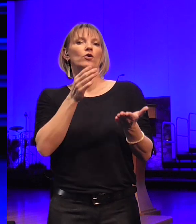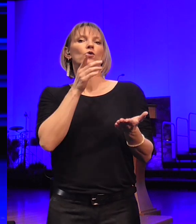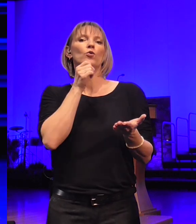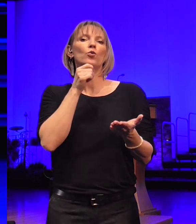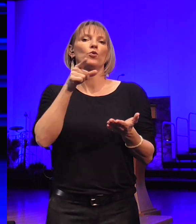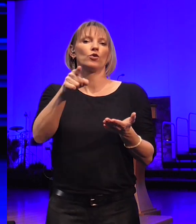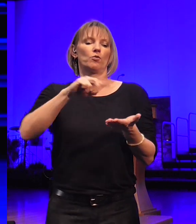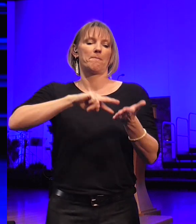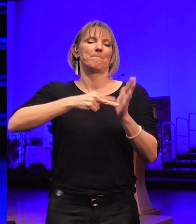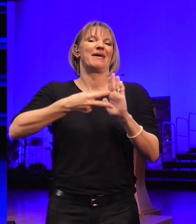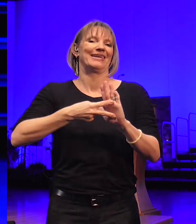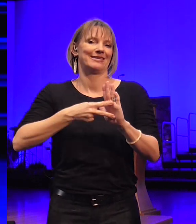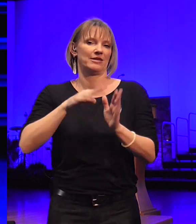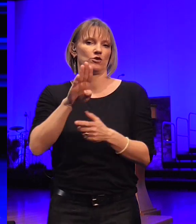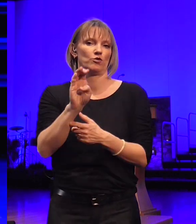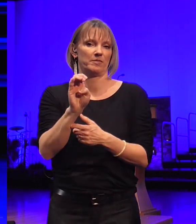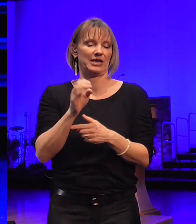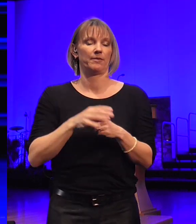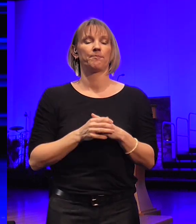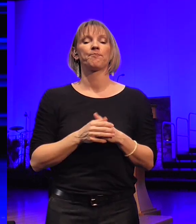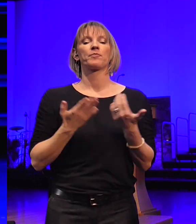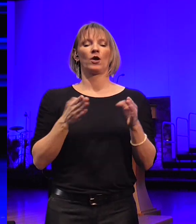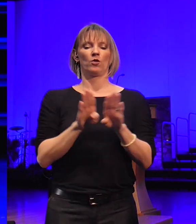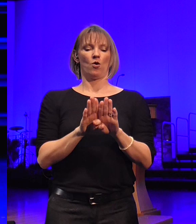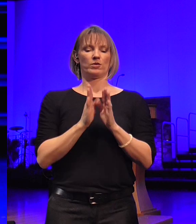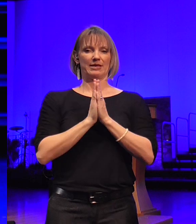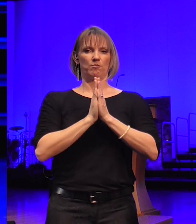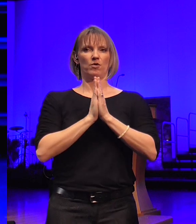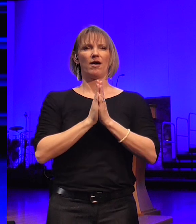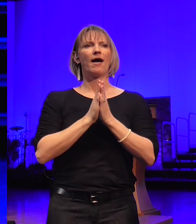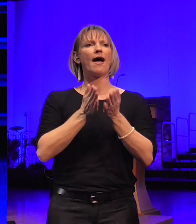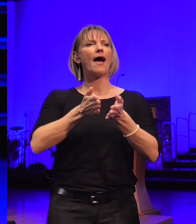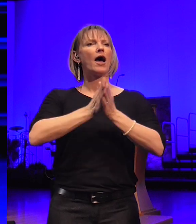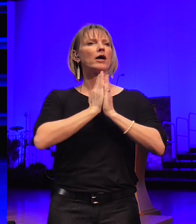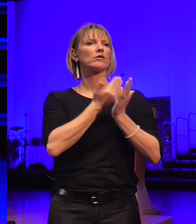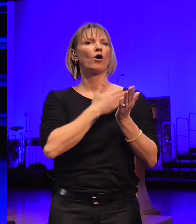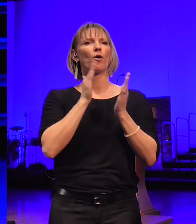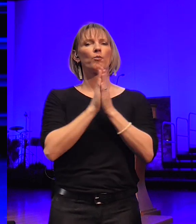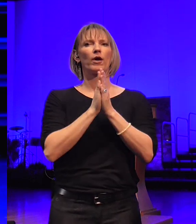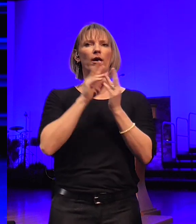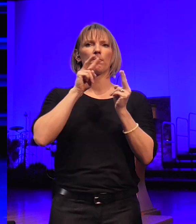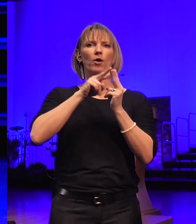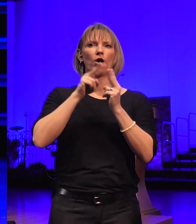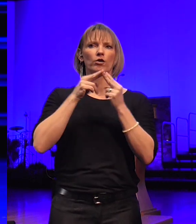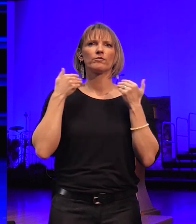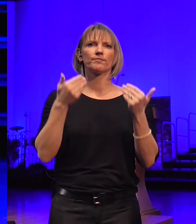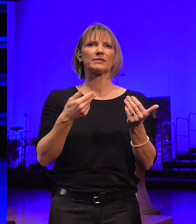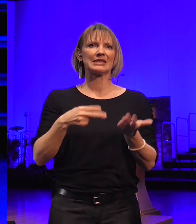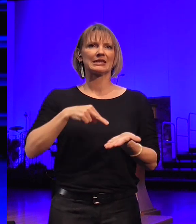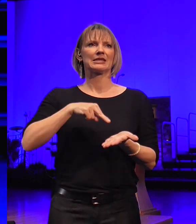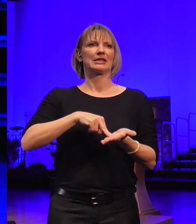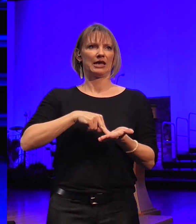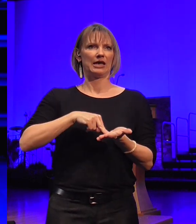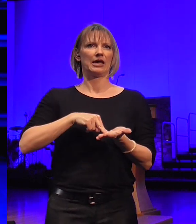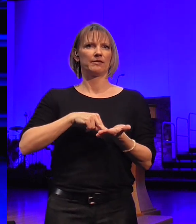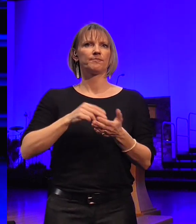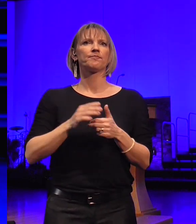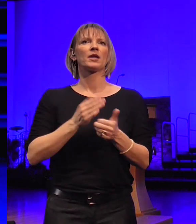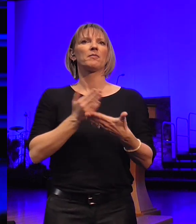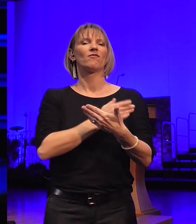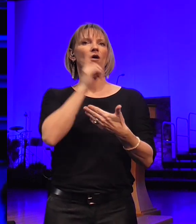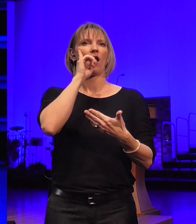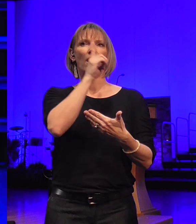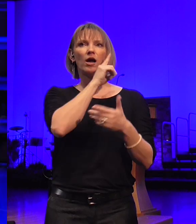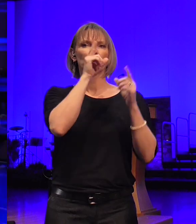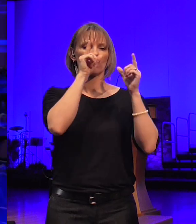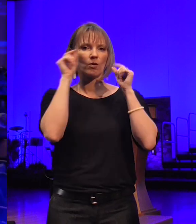are meant to be. So closing in prayer, I just invite any of our incredible prayer practitioners to stand and join us. And before we close our eyes, take a